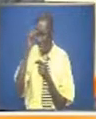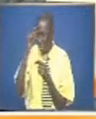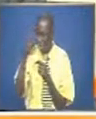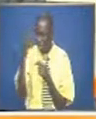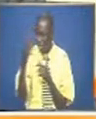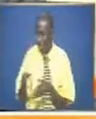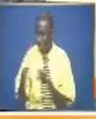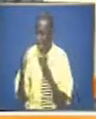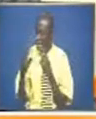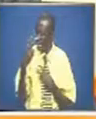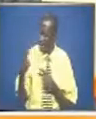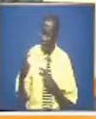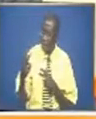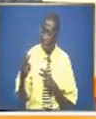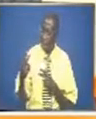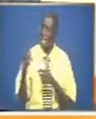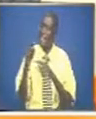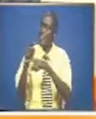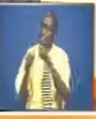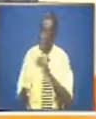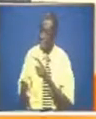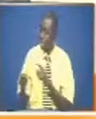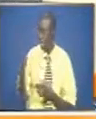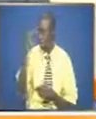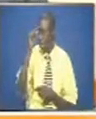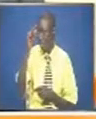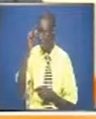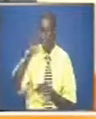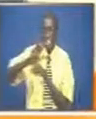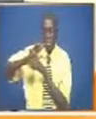even the phones, they are the ones that go.